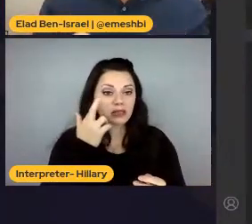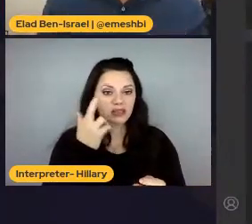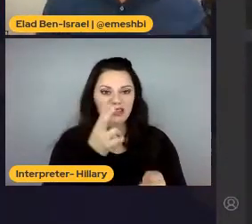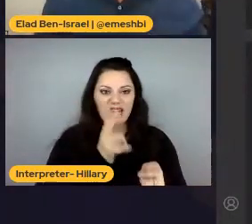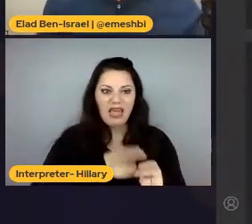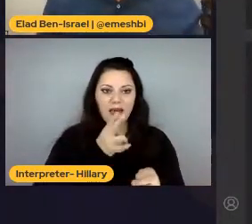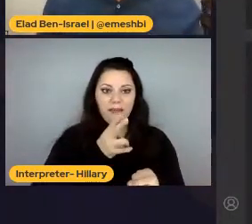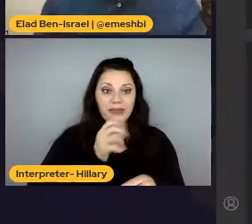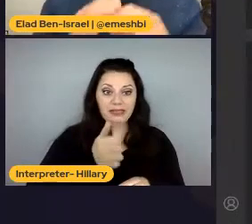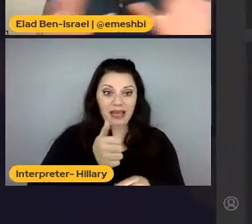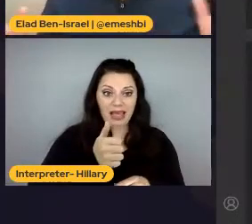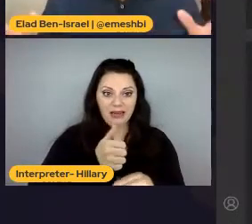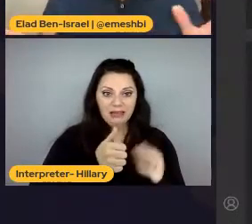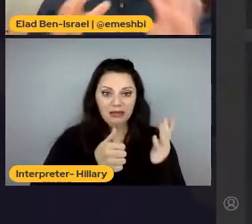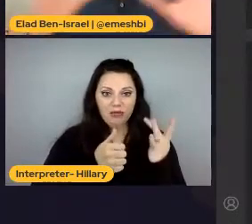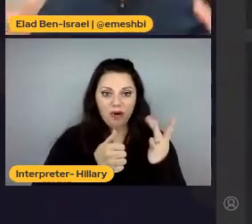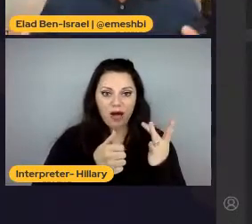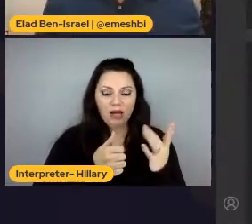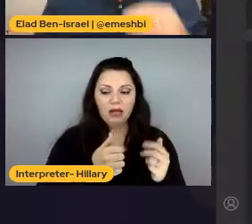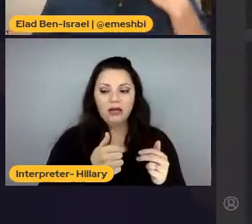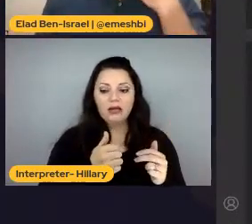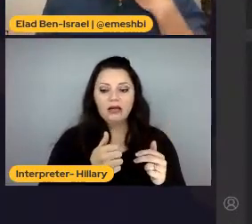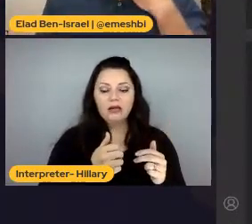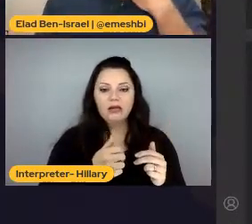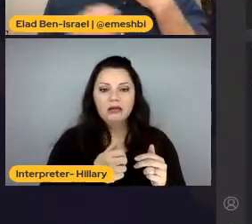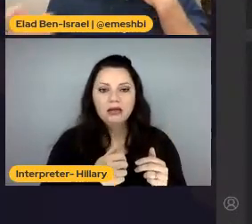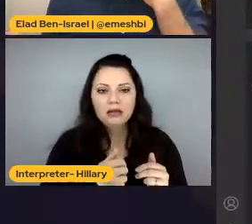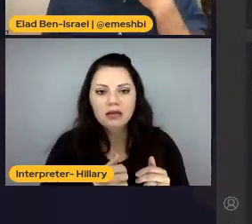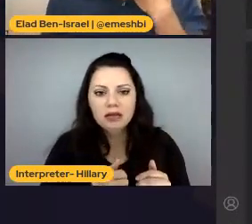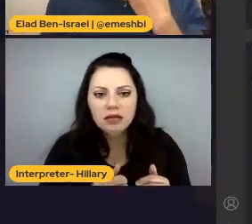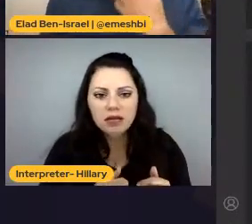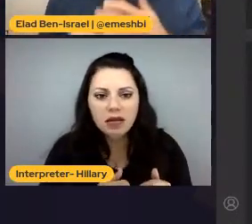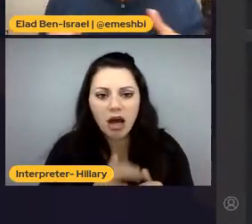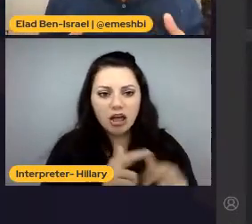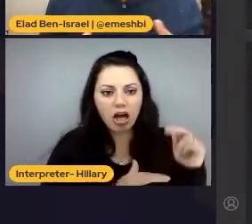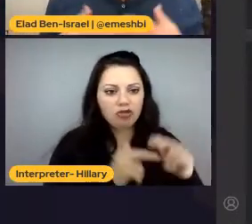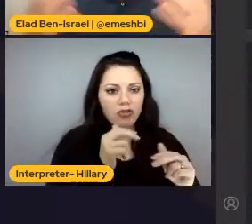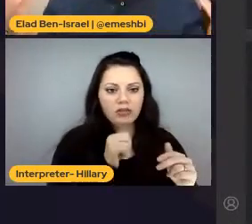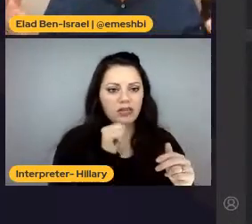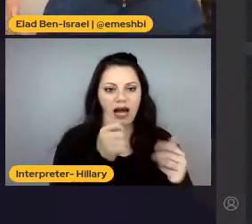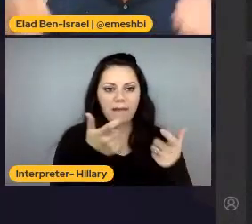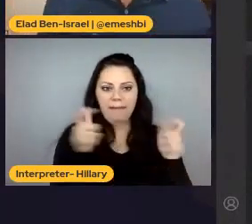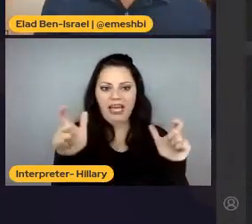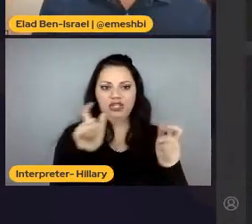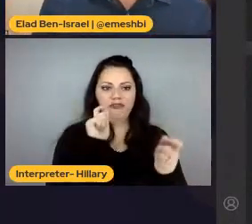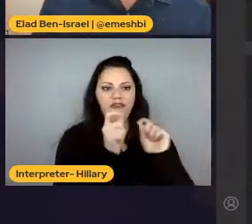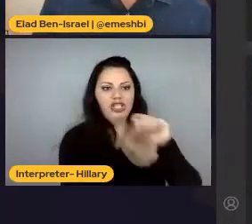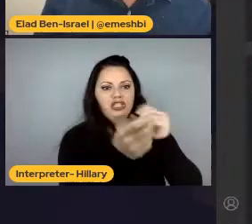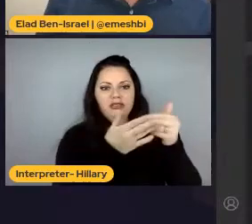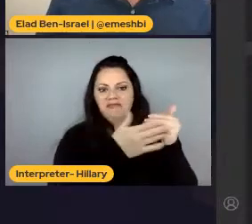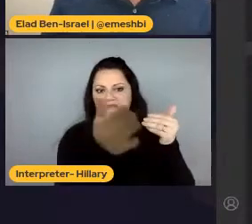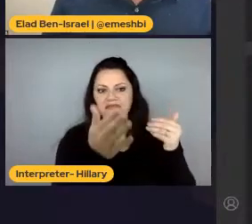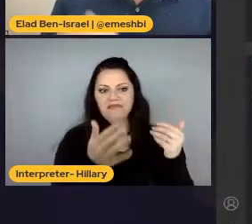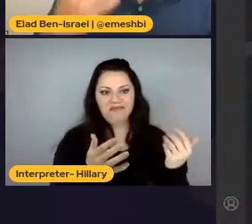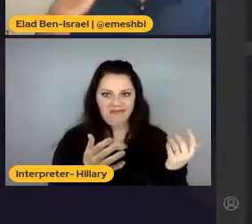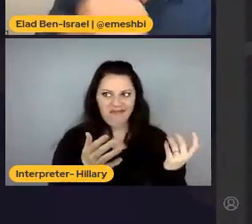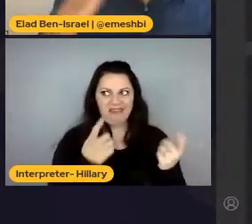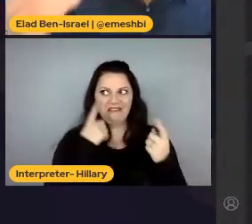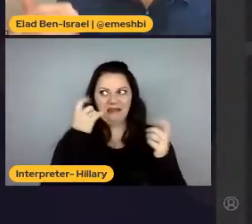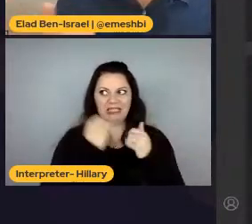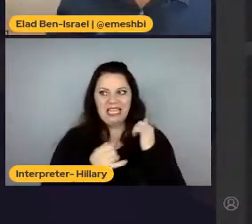it 10 is because constructs are not going to get any major versions from now on. I mean, famous last words, I guess,